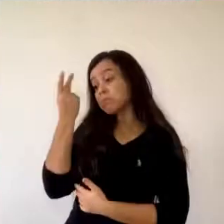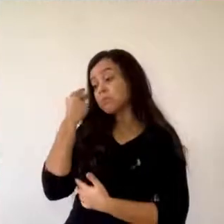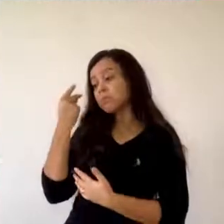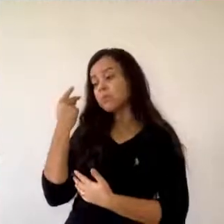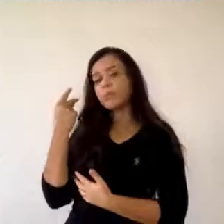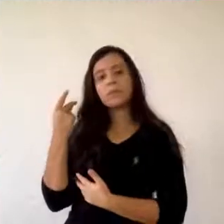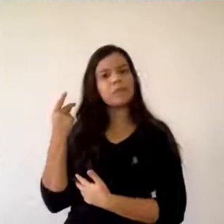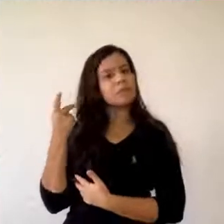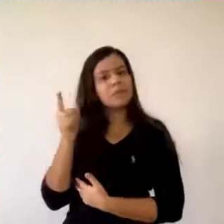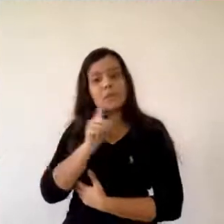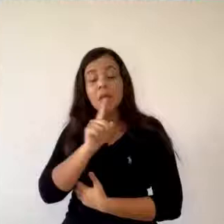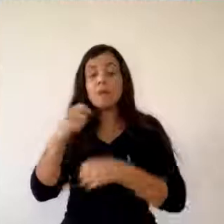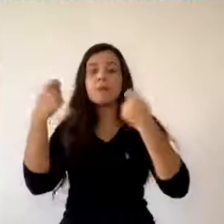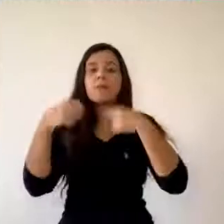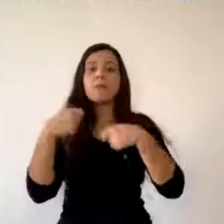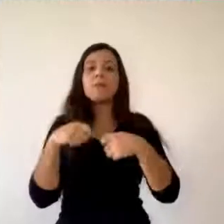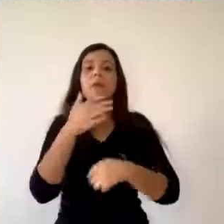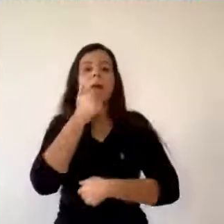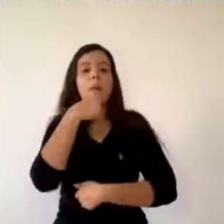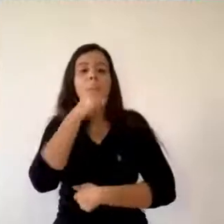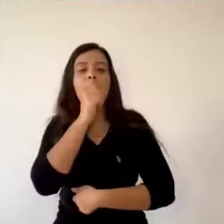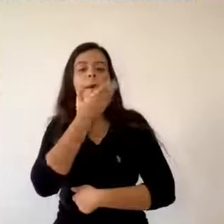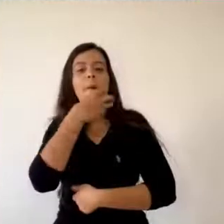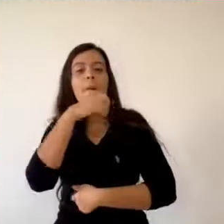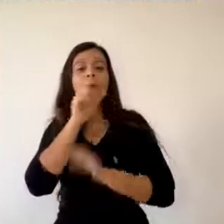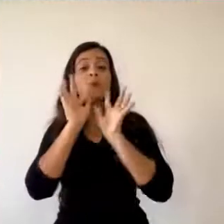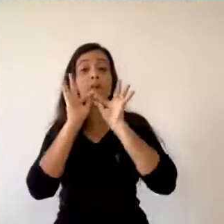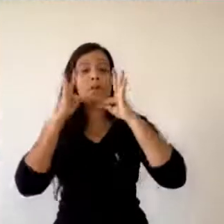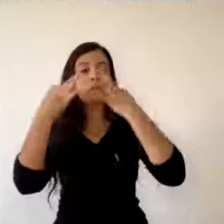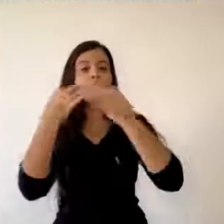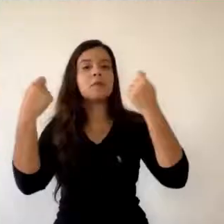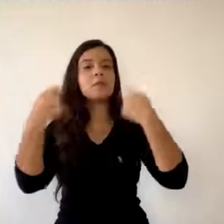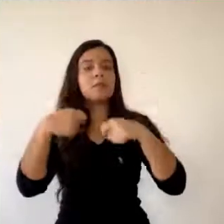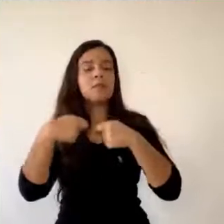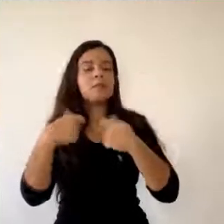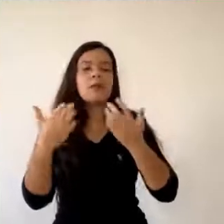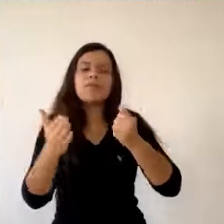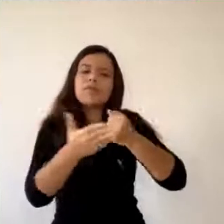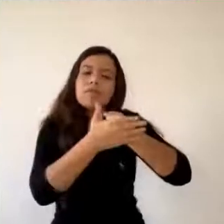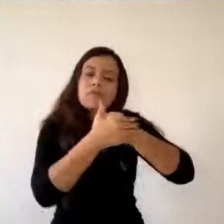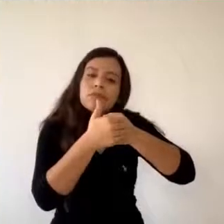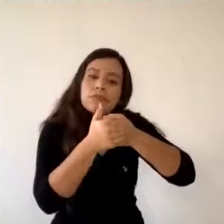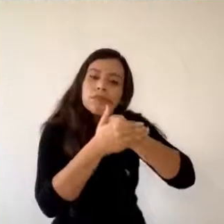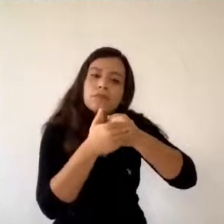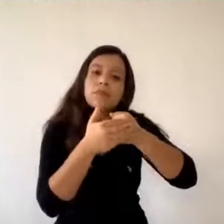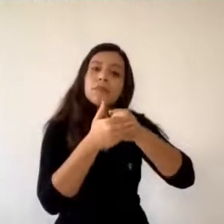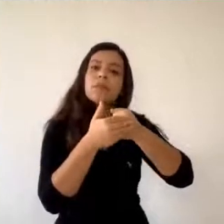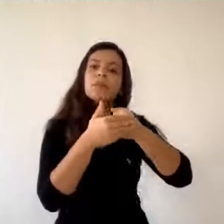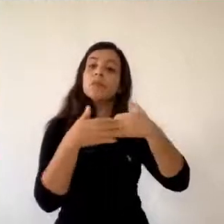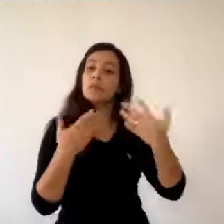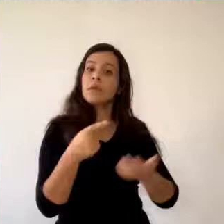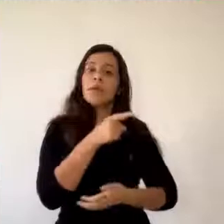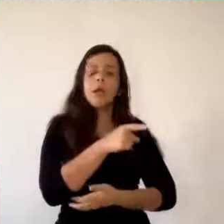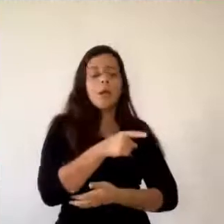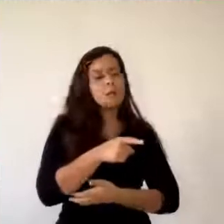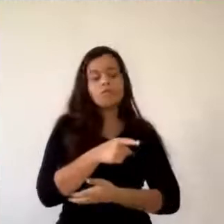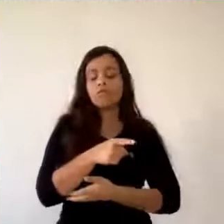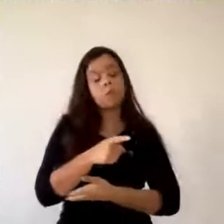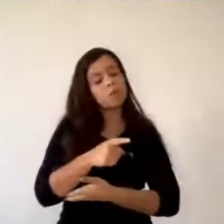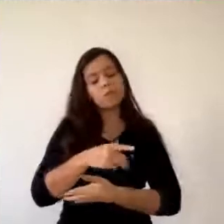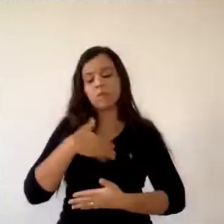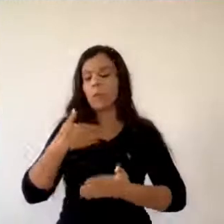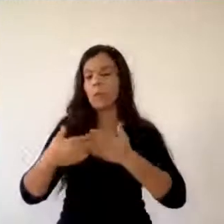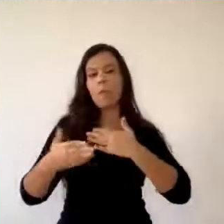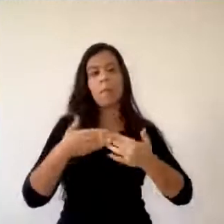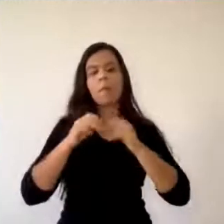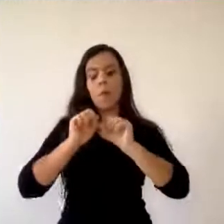welcomed. The father and the mother place these expectations. She or he is going to